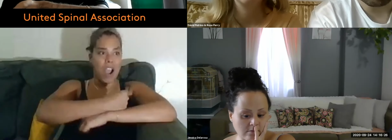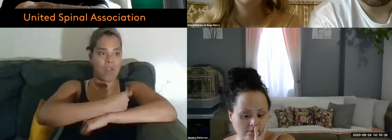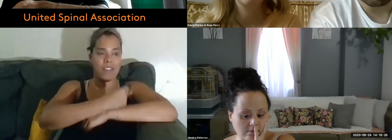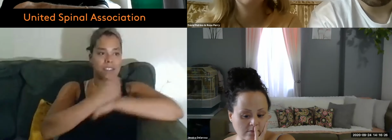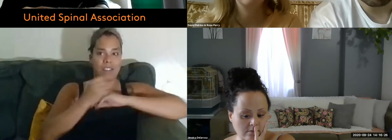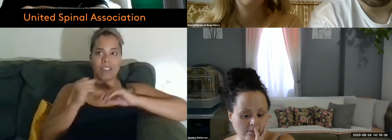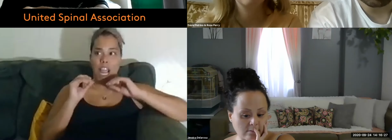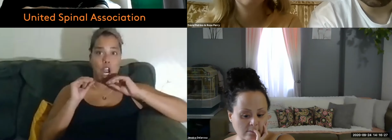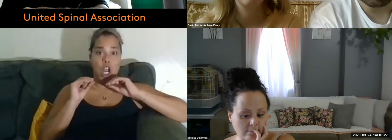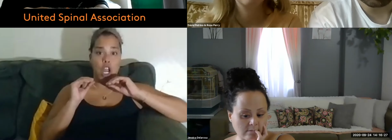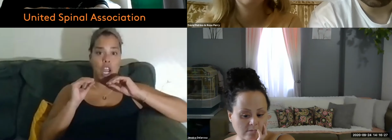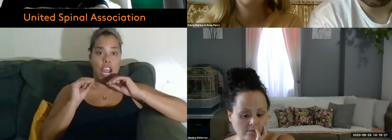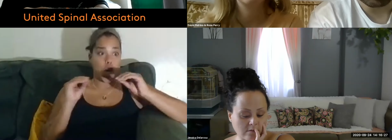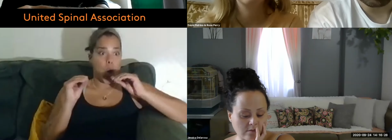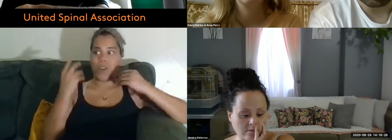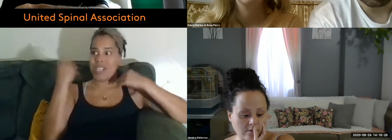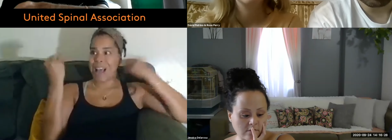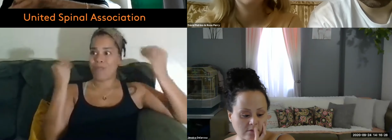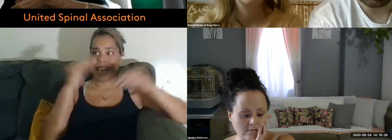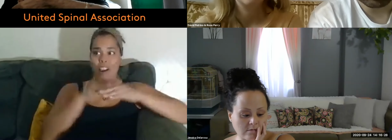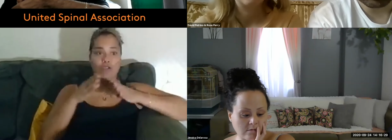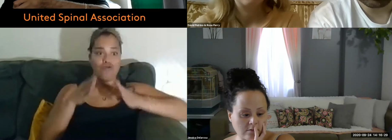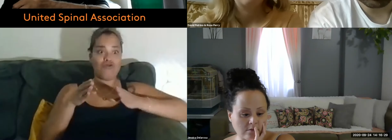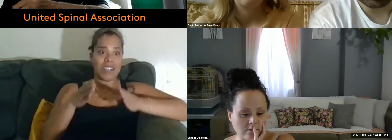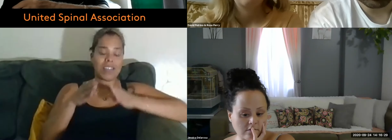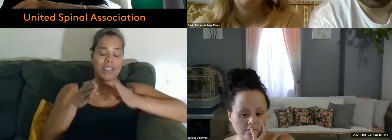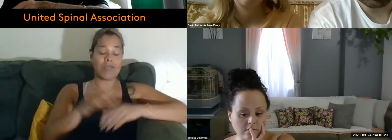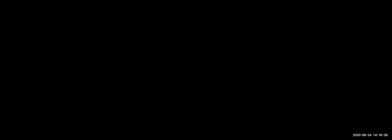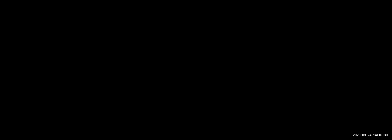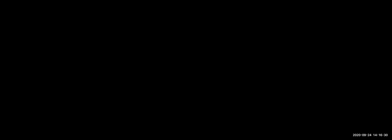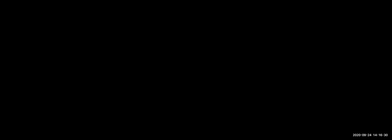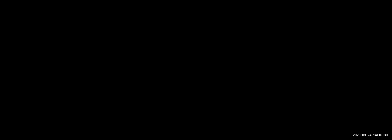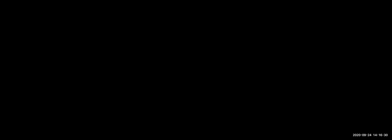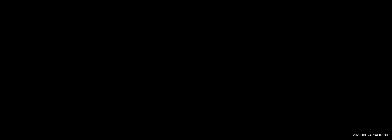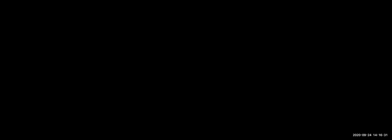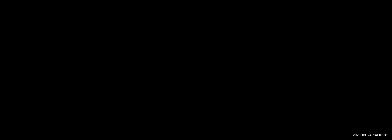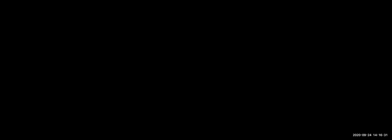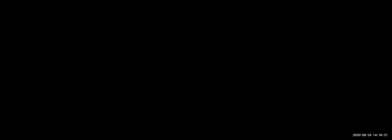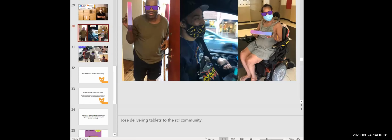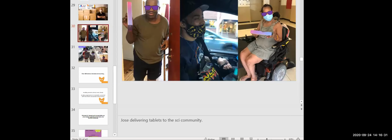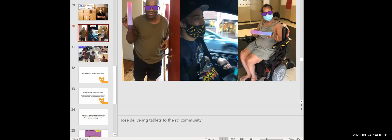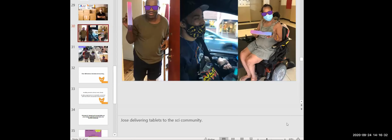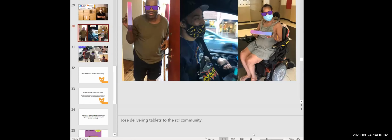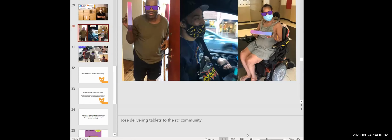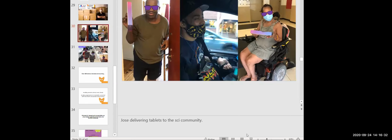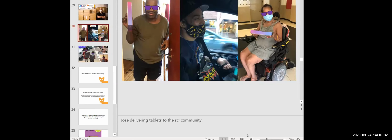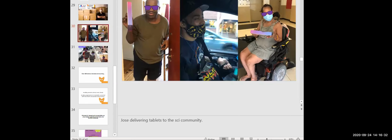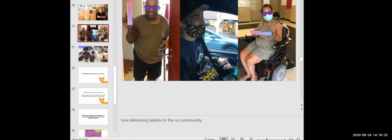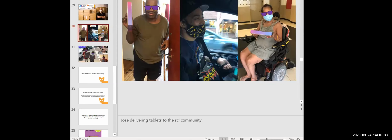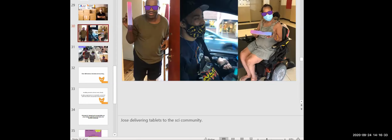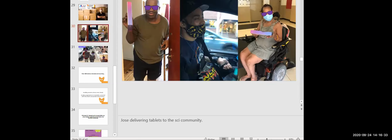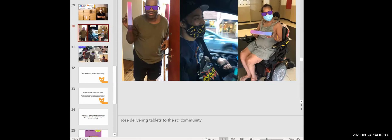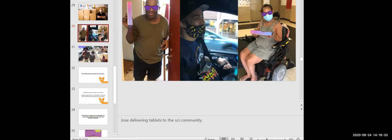out in the streets. So yeah, no, definitely. Um, Yeah, we've got a little photo